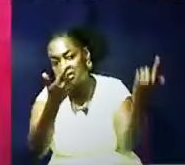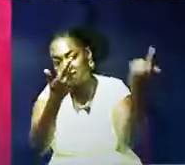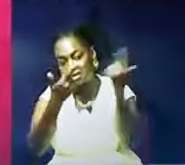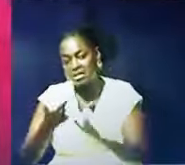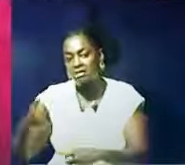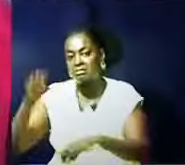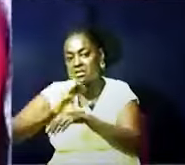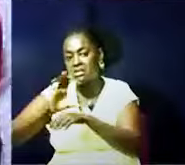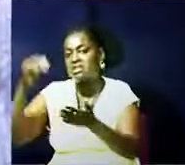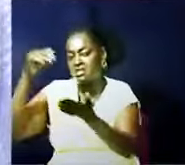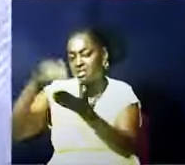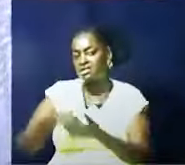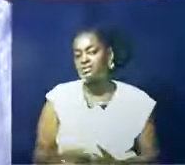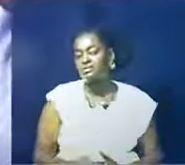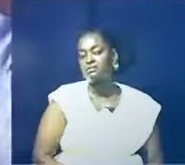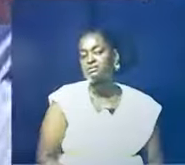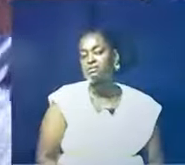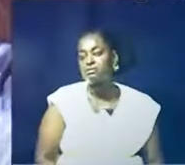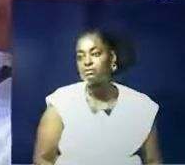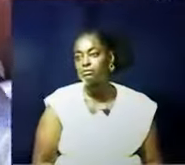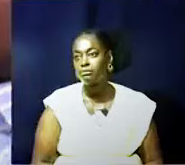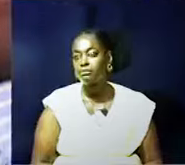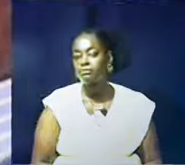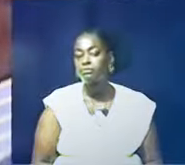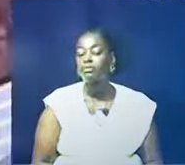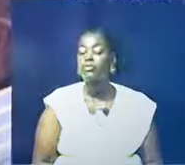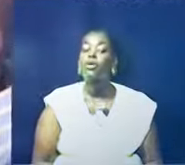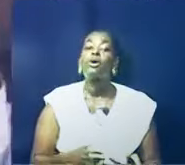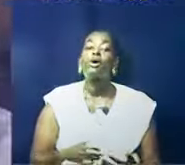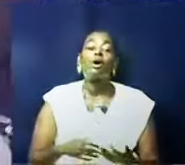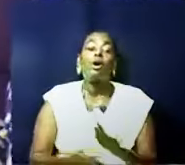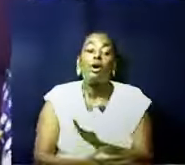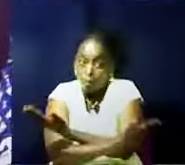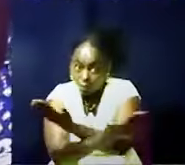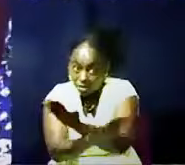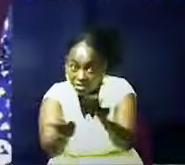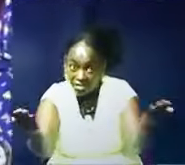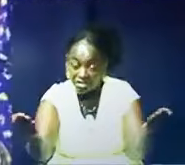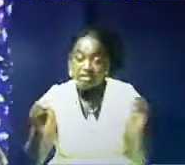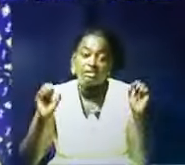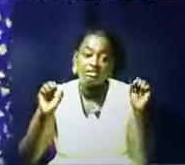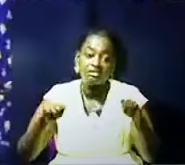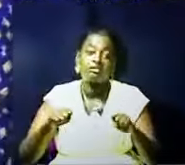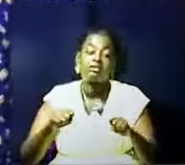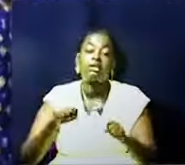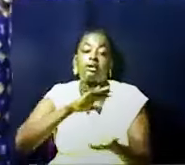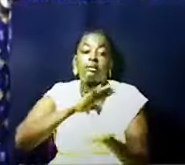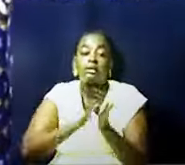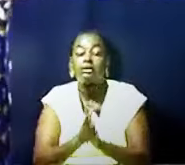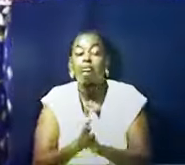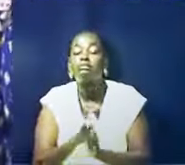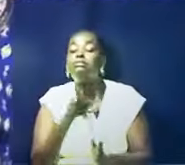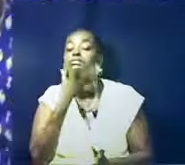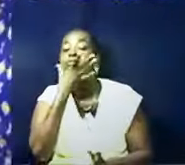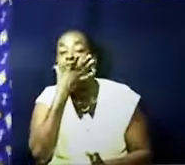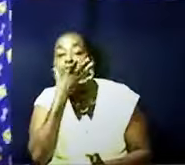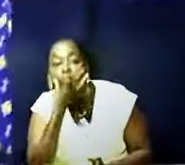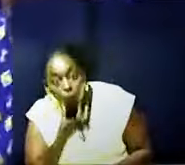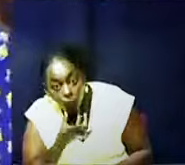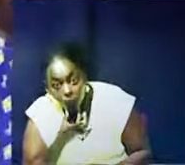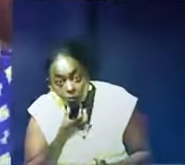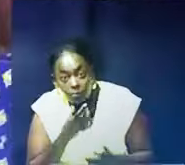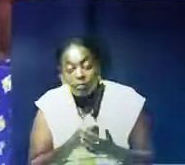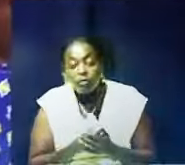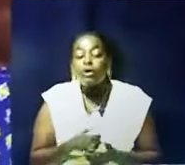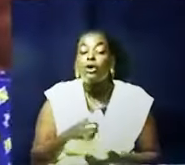will bet you on kind. All of us can grow lean. Yenina, you bet me a phone. We can grow cold. You bet me a yenu. And we can